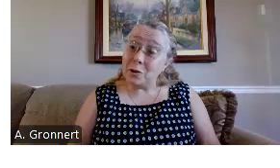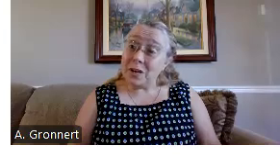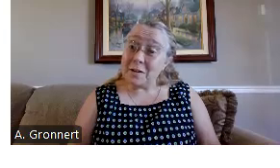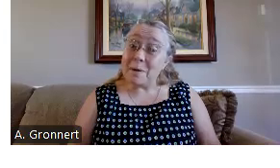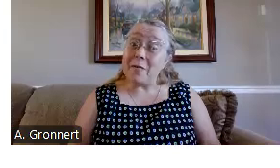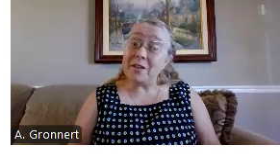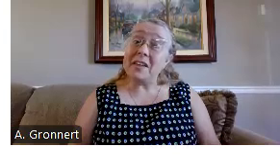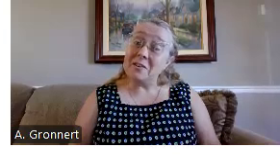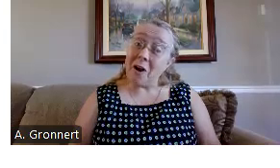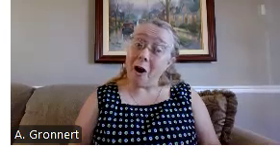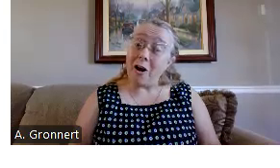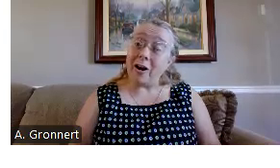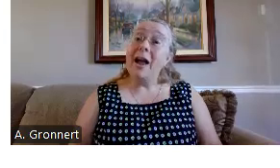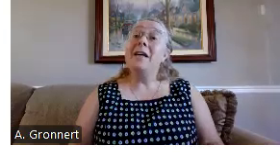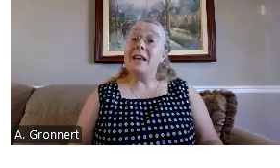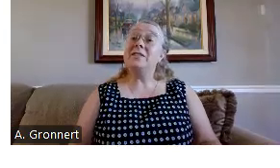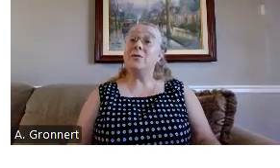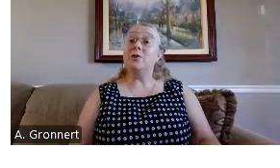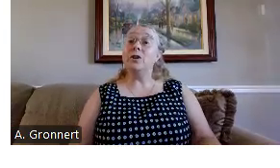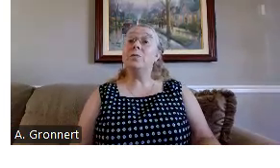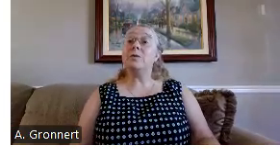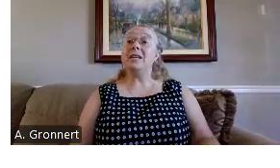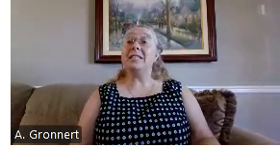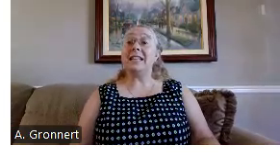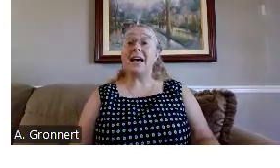wonderful learning about the letter R. Thanks for